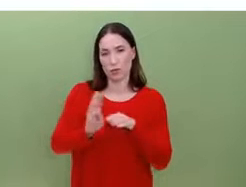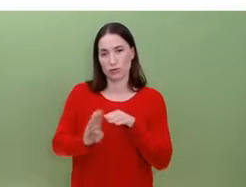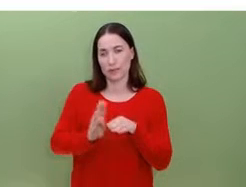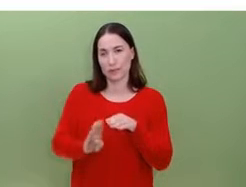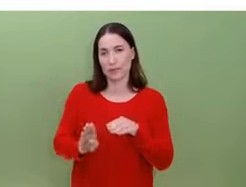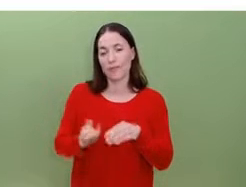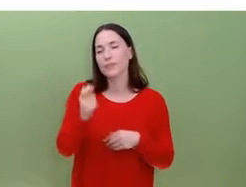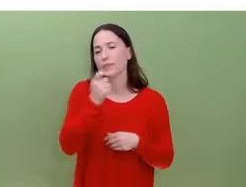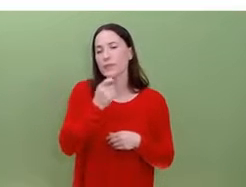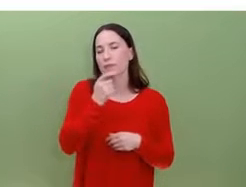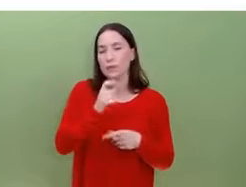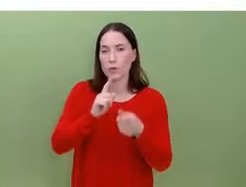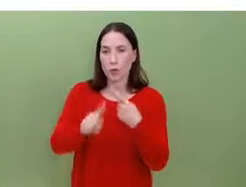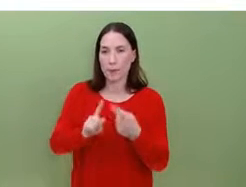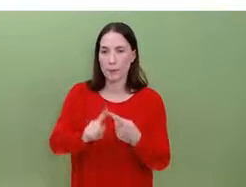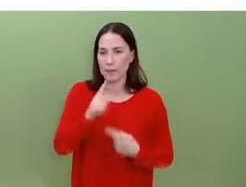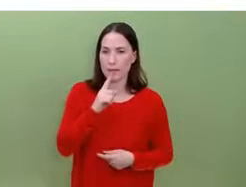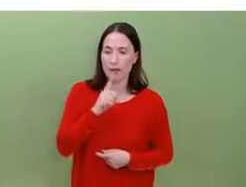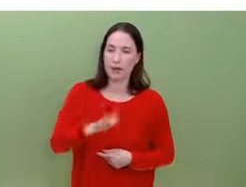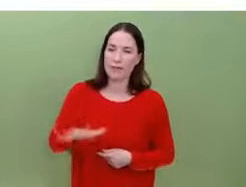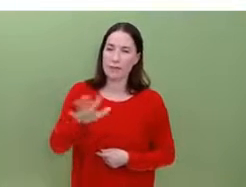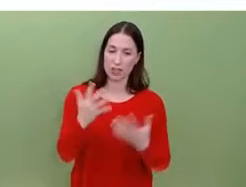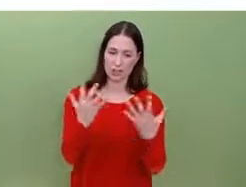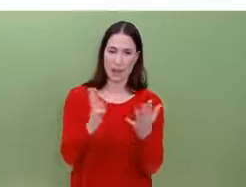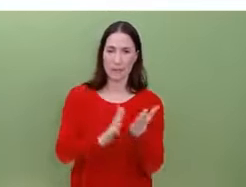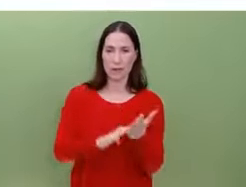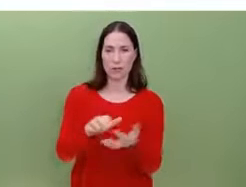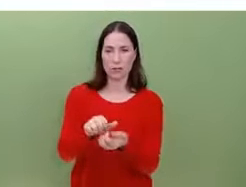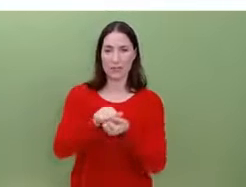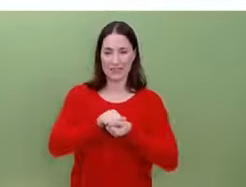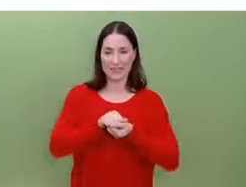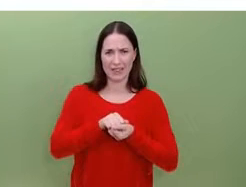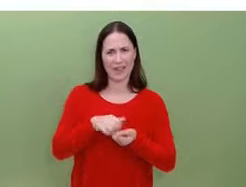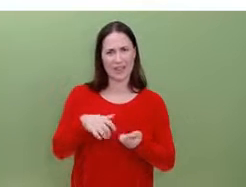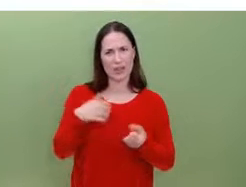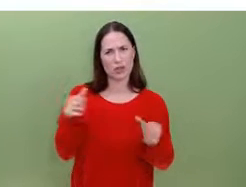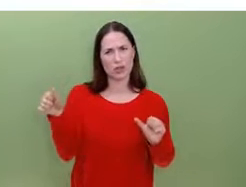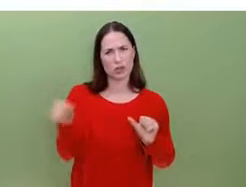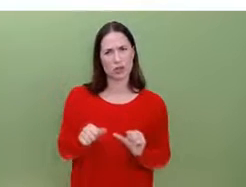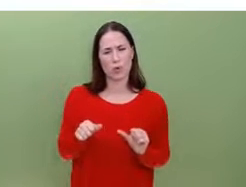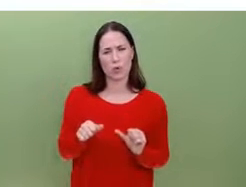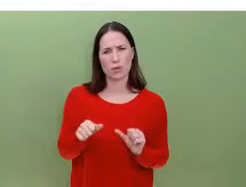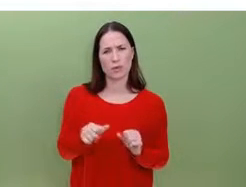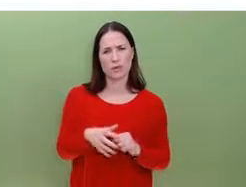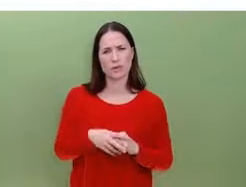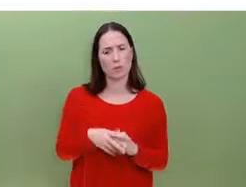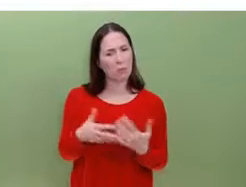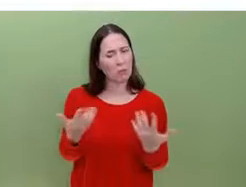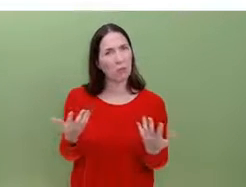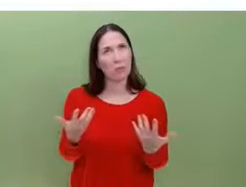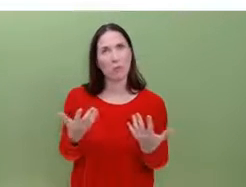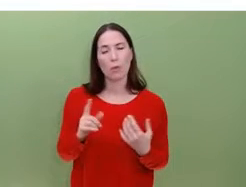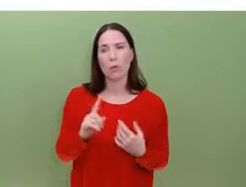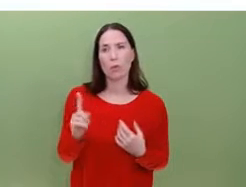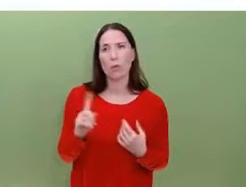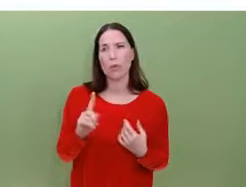that the average retention of 10 months feels, quite short, and whether there is anything being